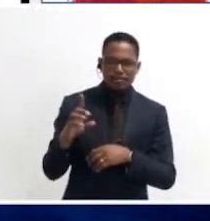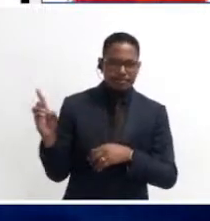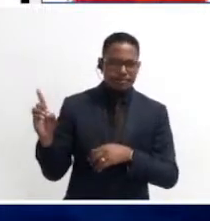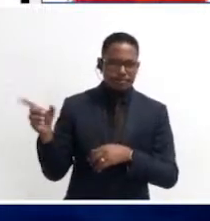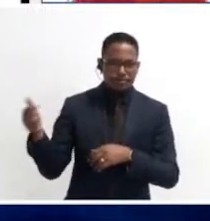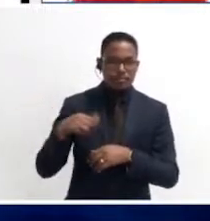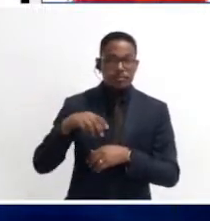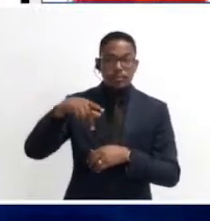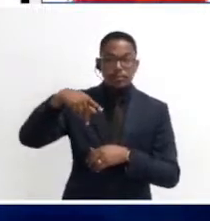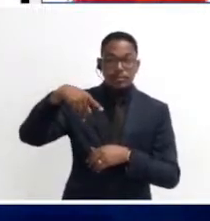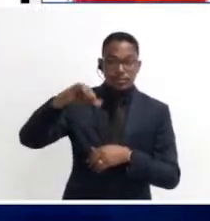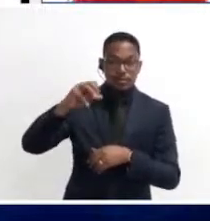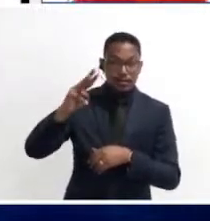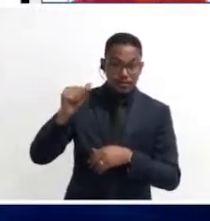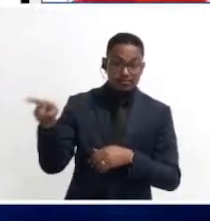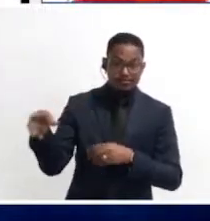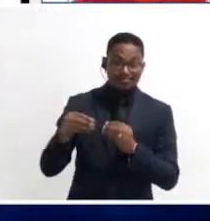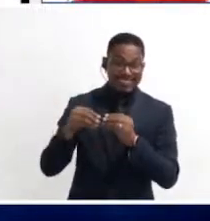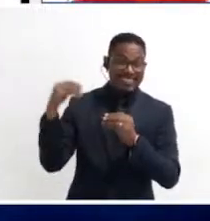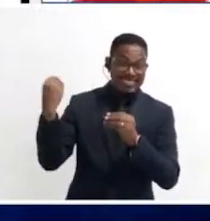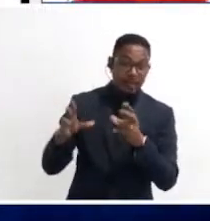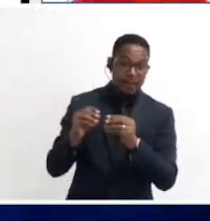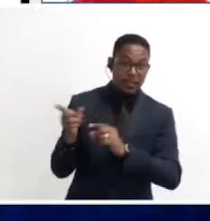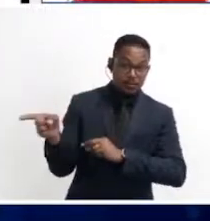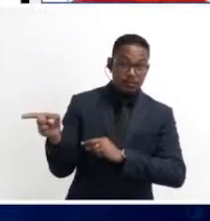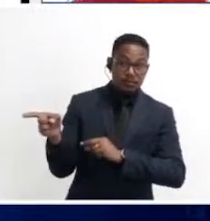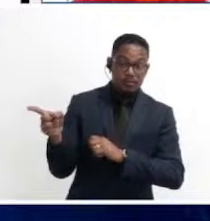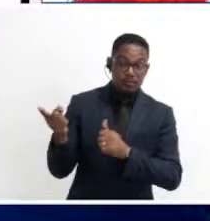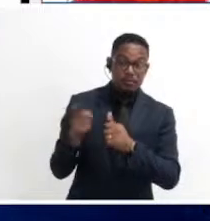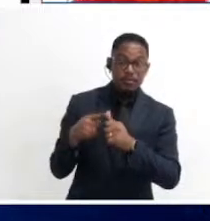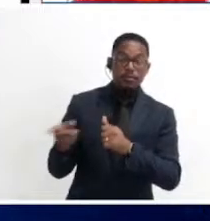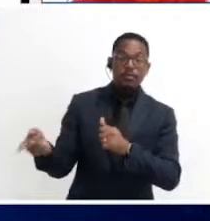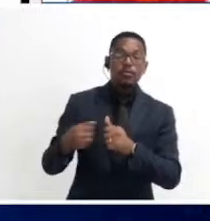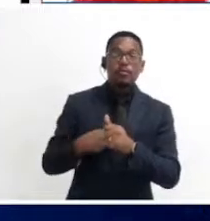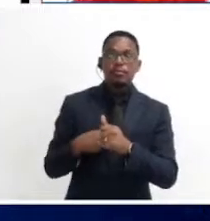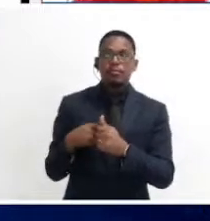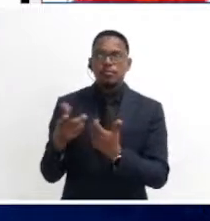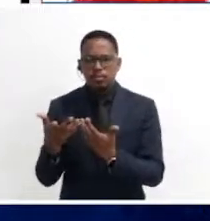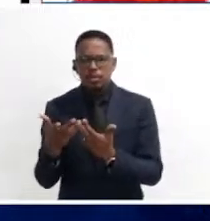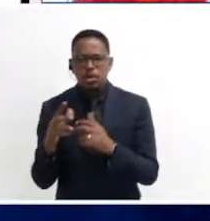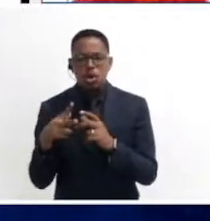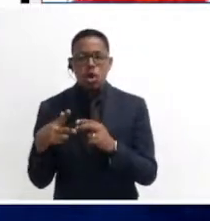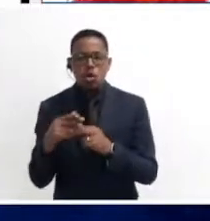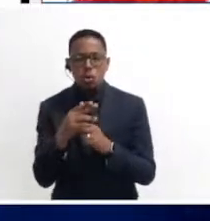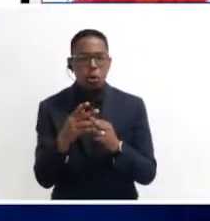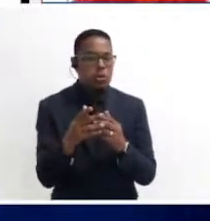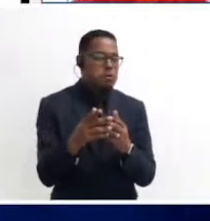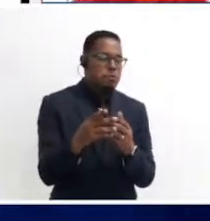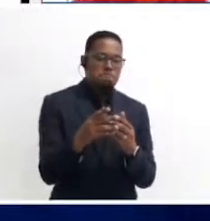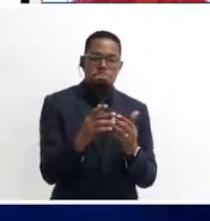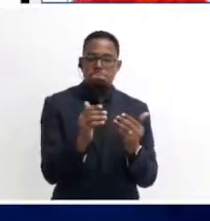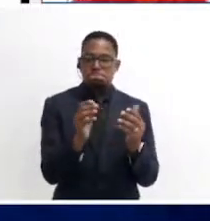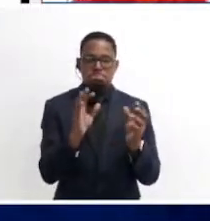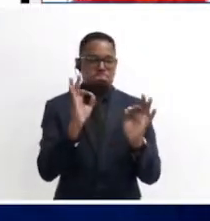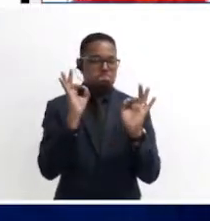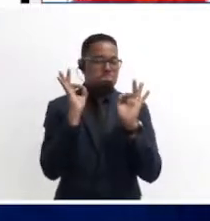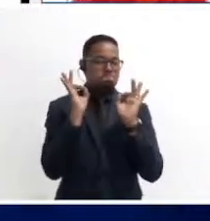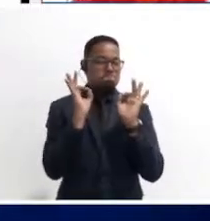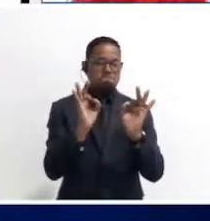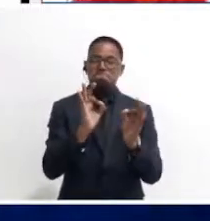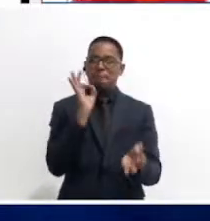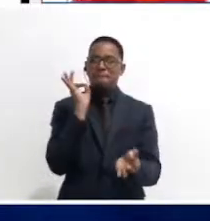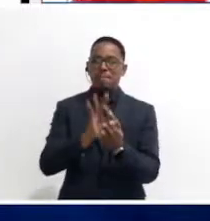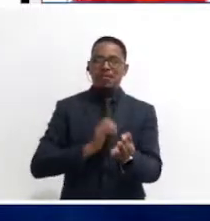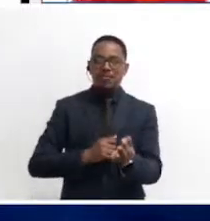And then plasma dicing, likewise, small saw streets, very nice sides and edges of the wafer or chips when